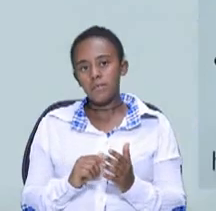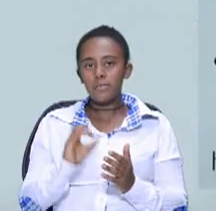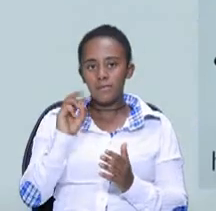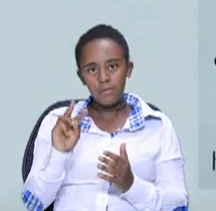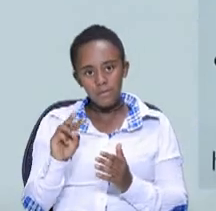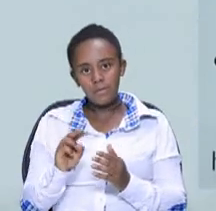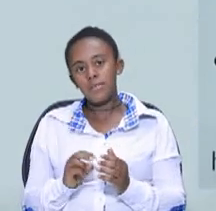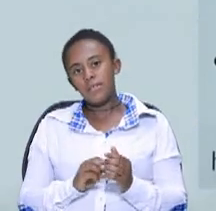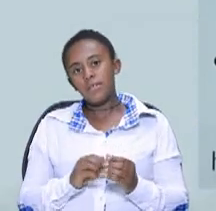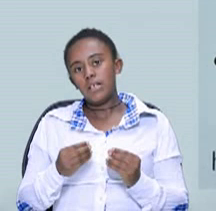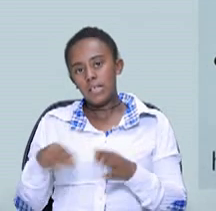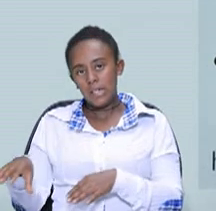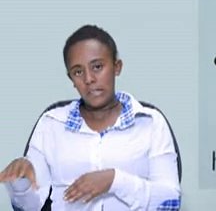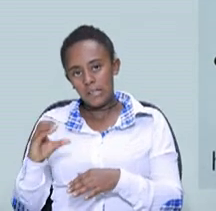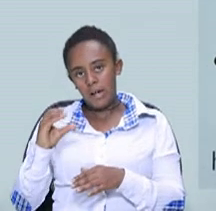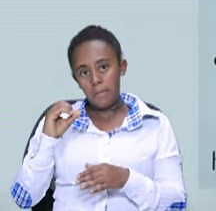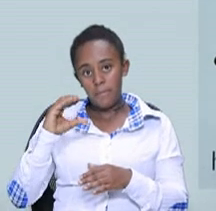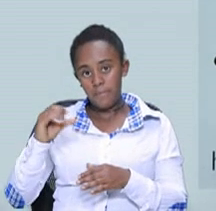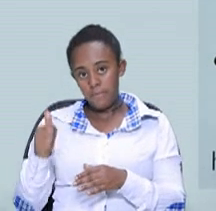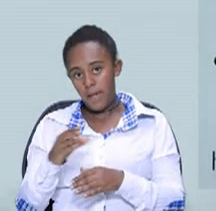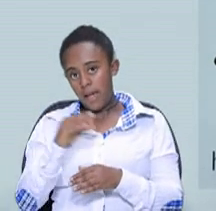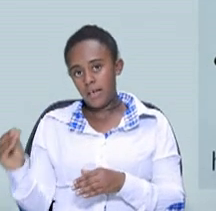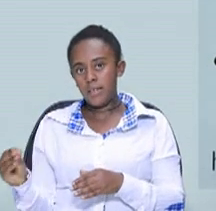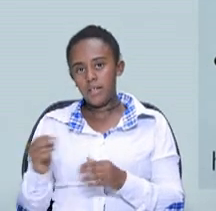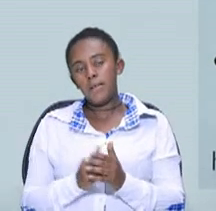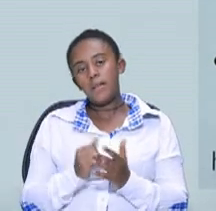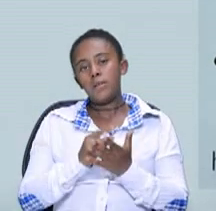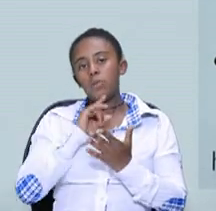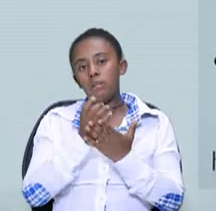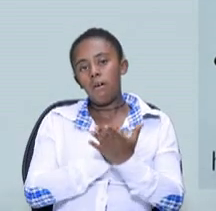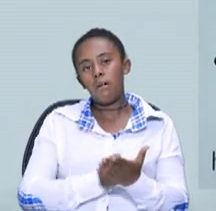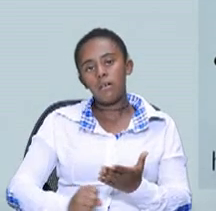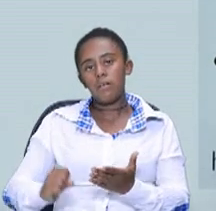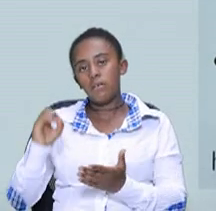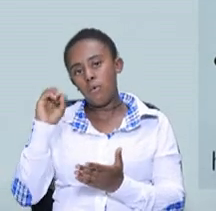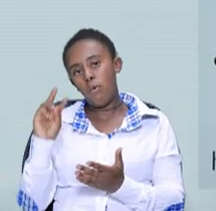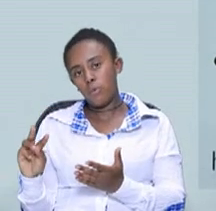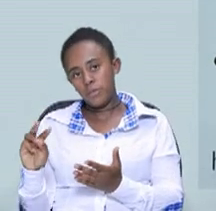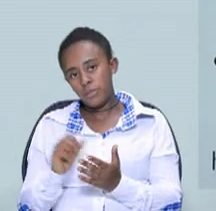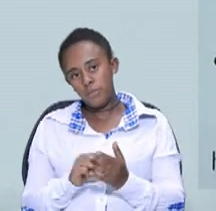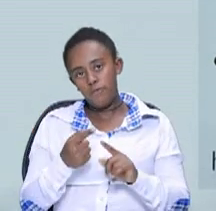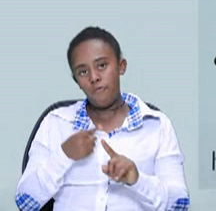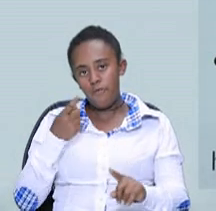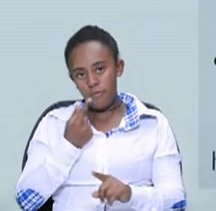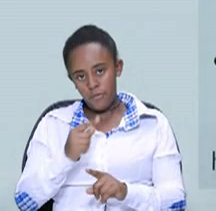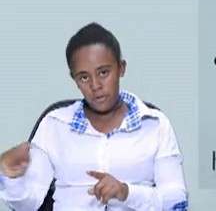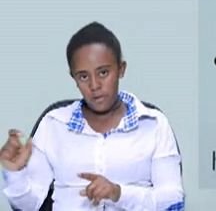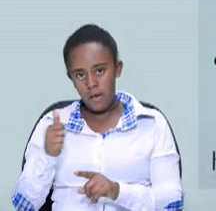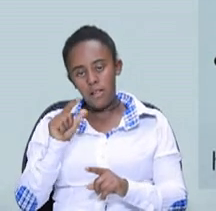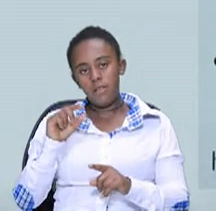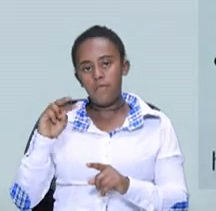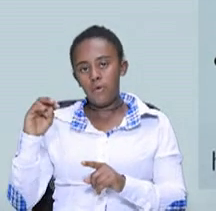the lung release the carbon dioxide, and it will take the oxygen from the